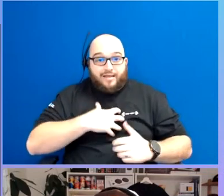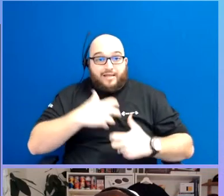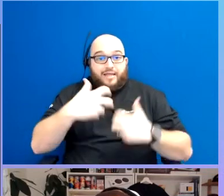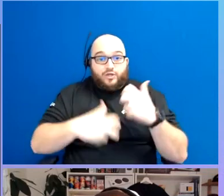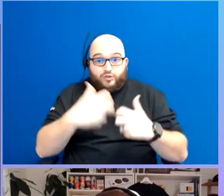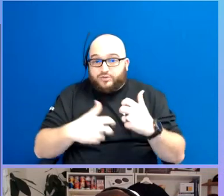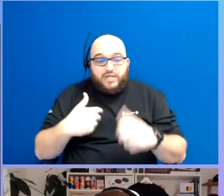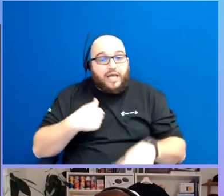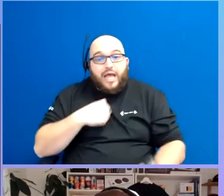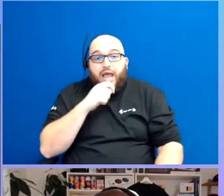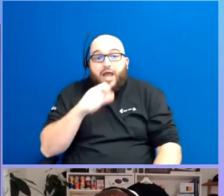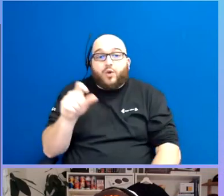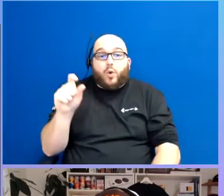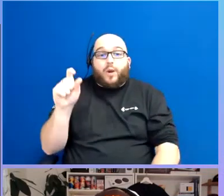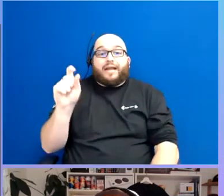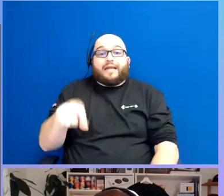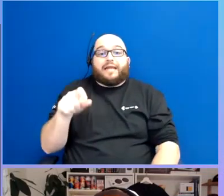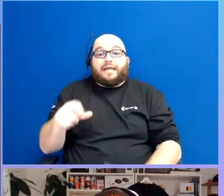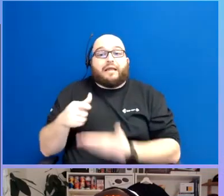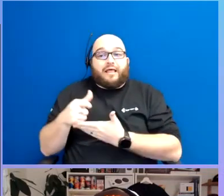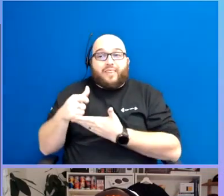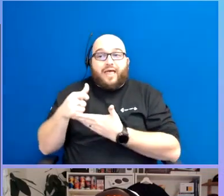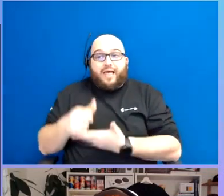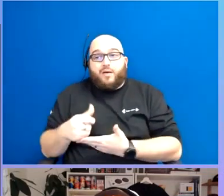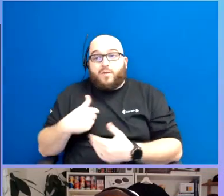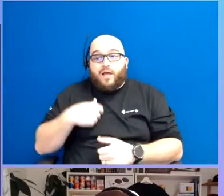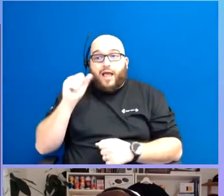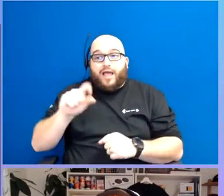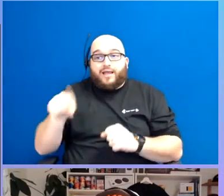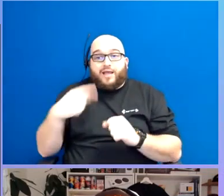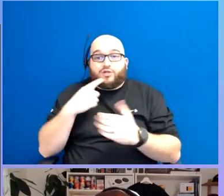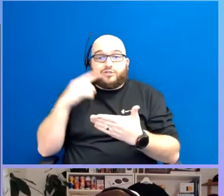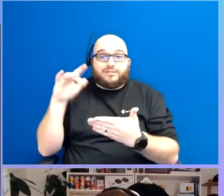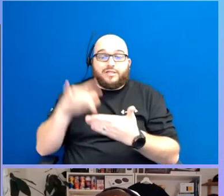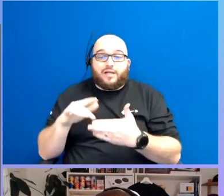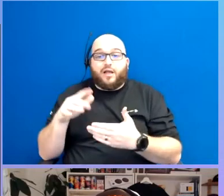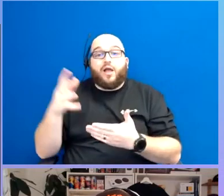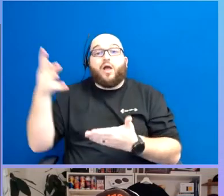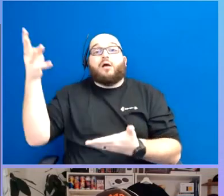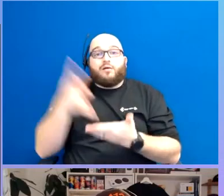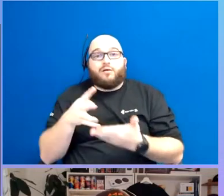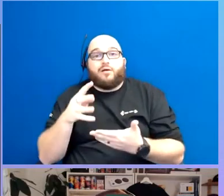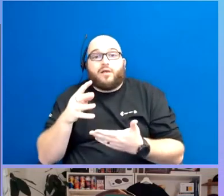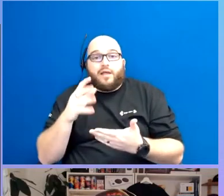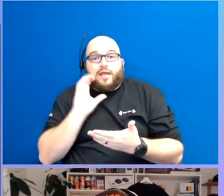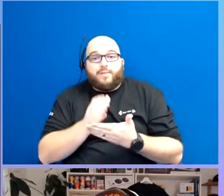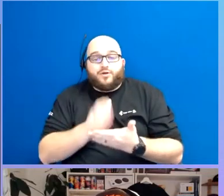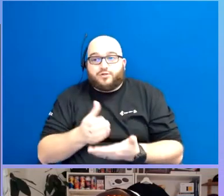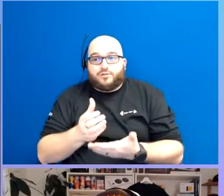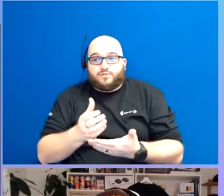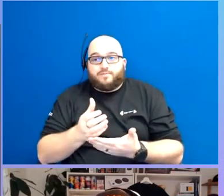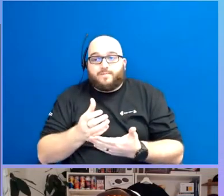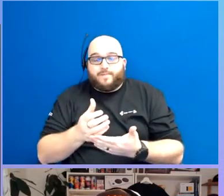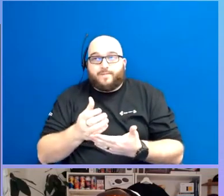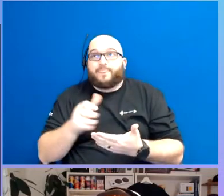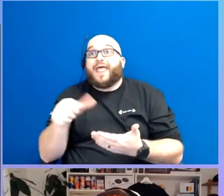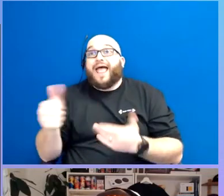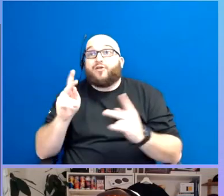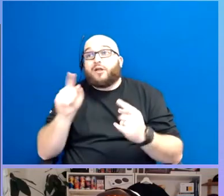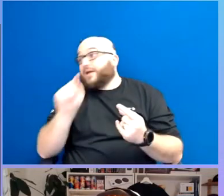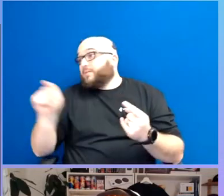need the help with it. I can just click load images and I can see them. Other people cannot.